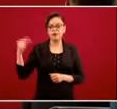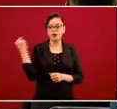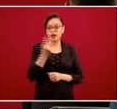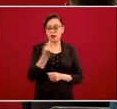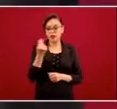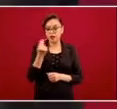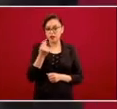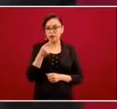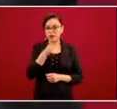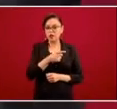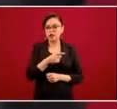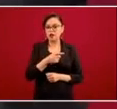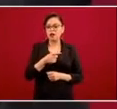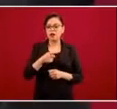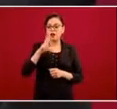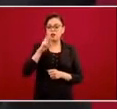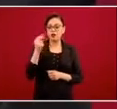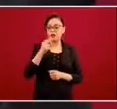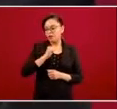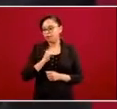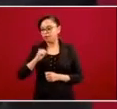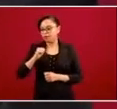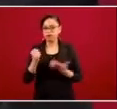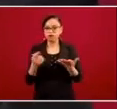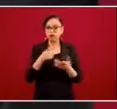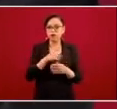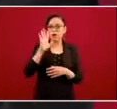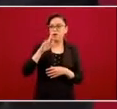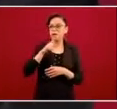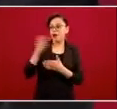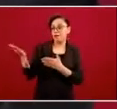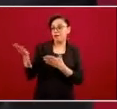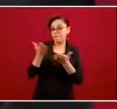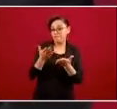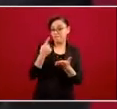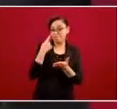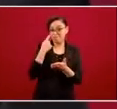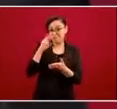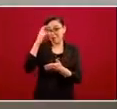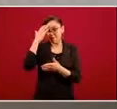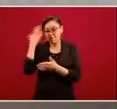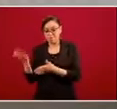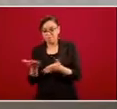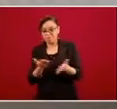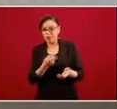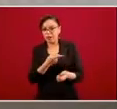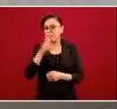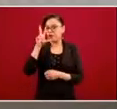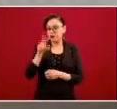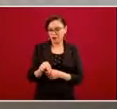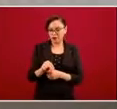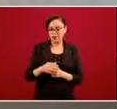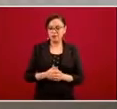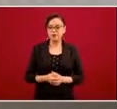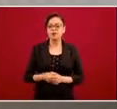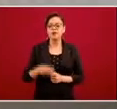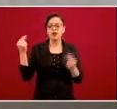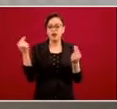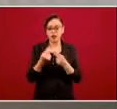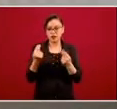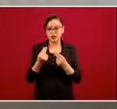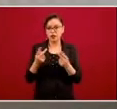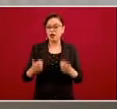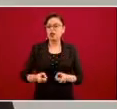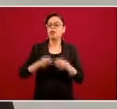scarce resources. So its aim is to eliminate any way of